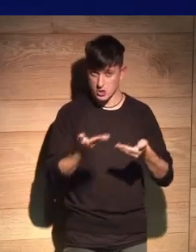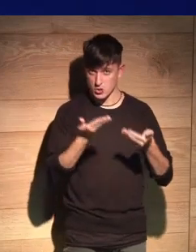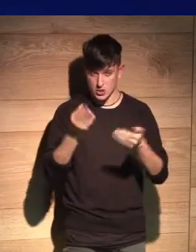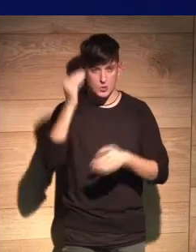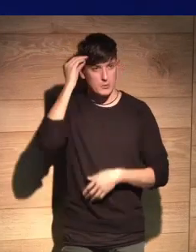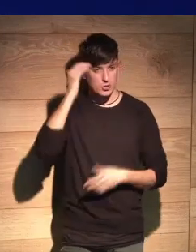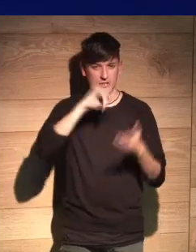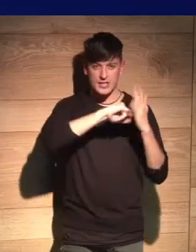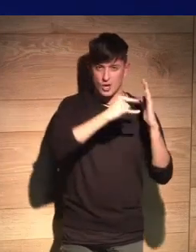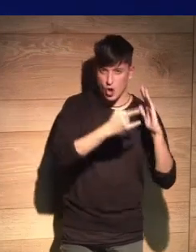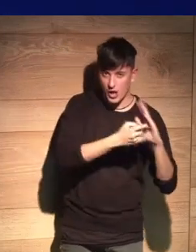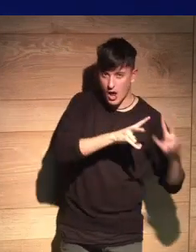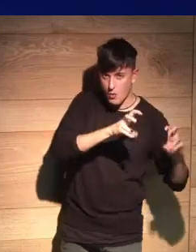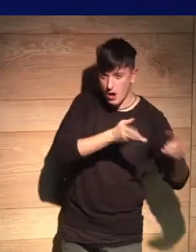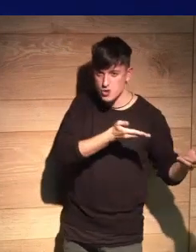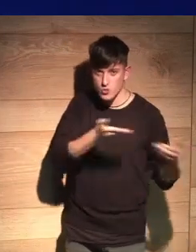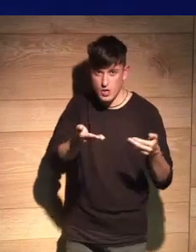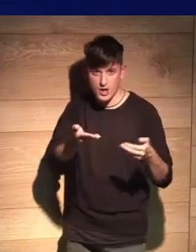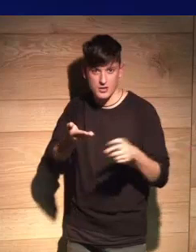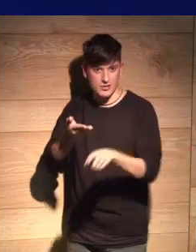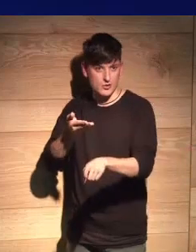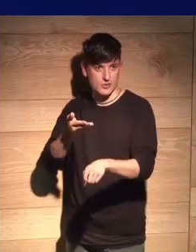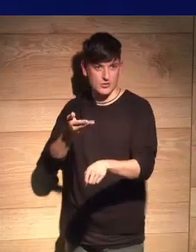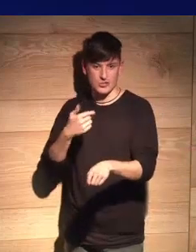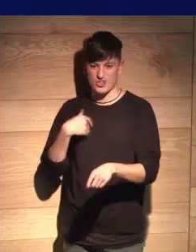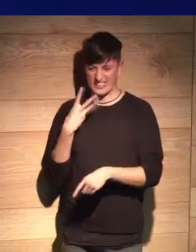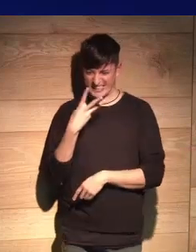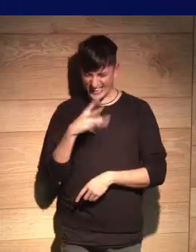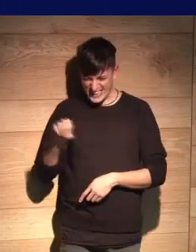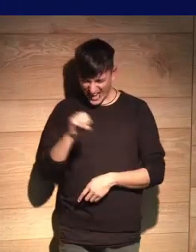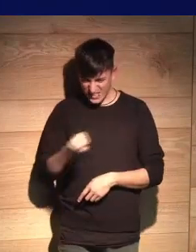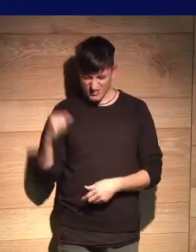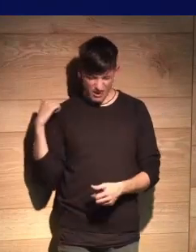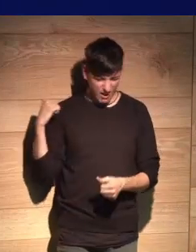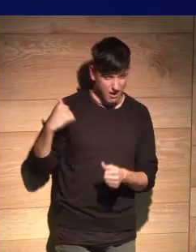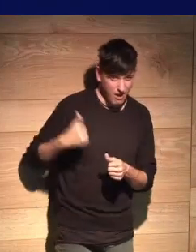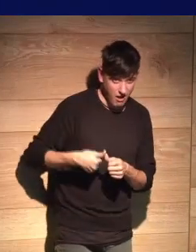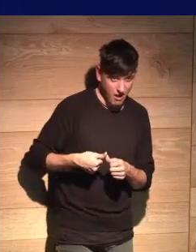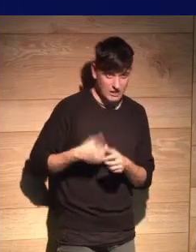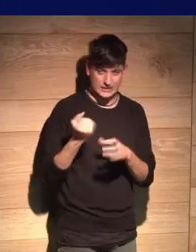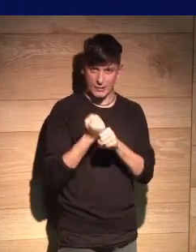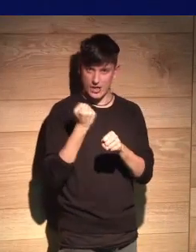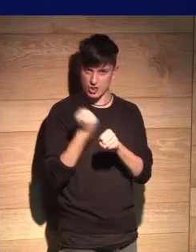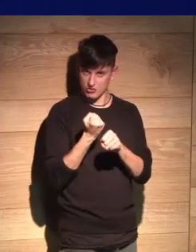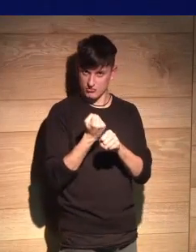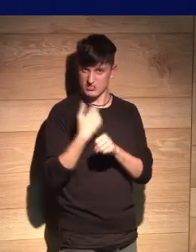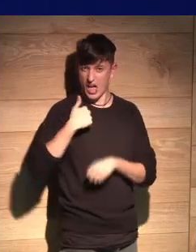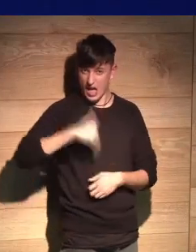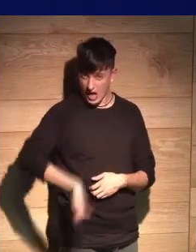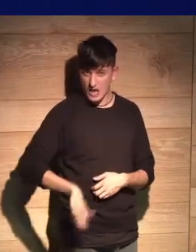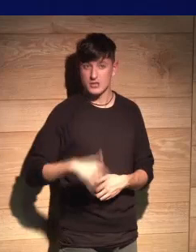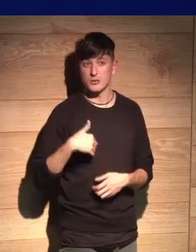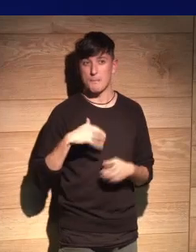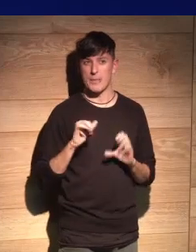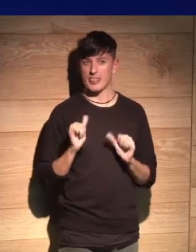already. I think they don't know what is not having technologies. I have been working for